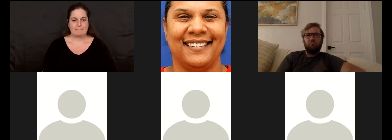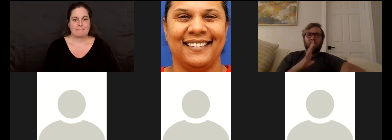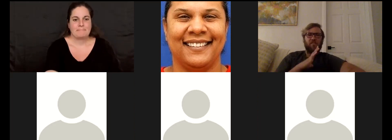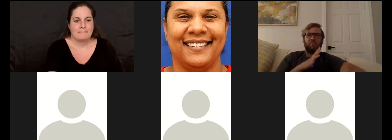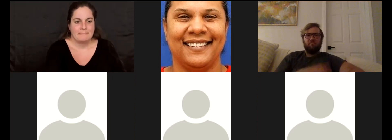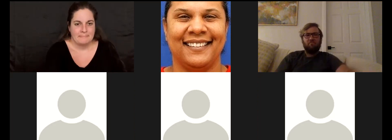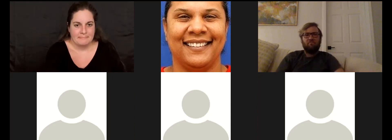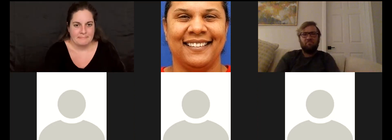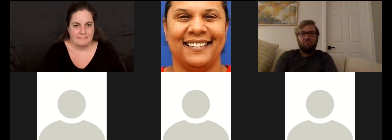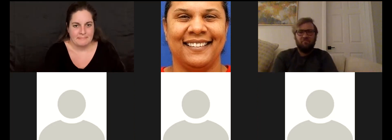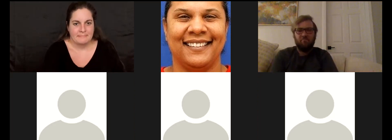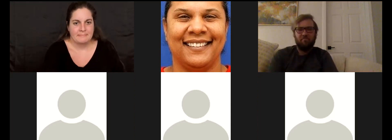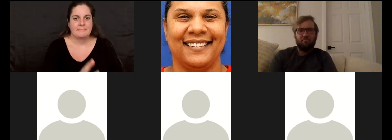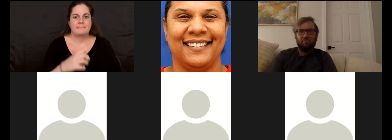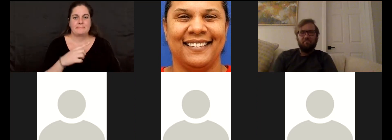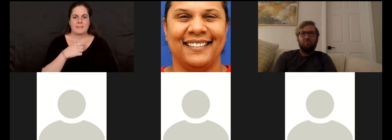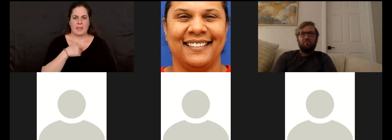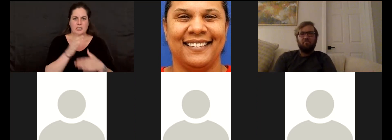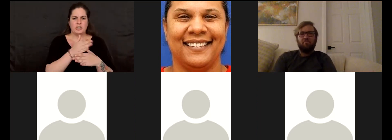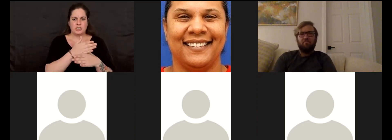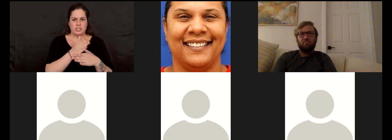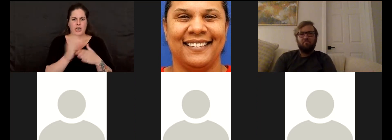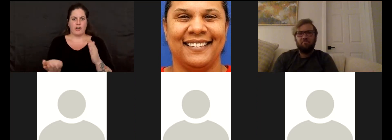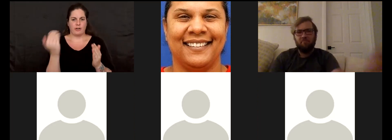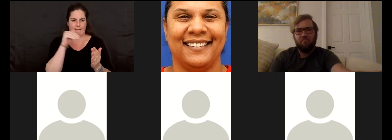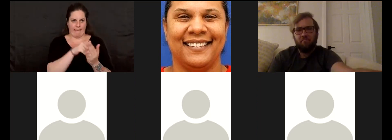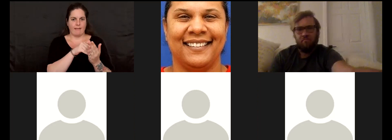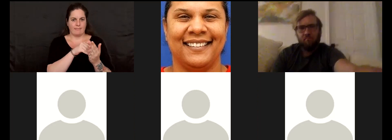I'll do my best to get through this. So I'm going to share again.